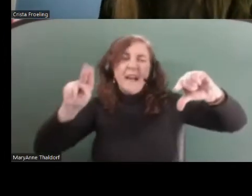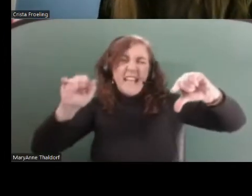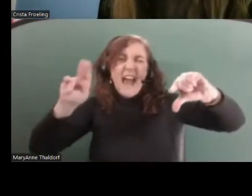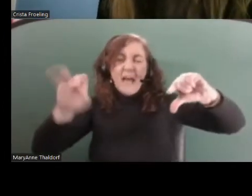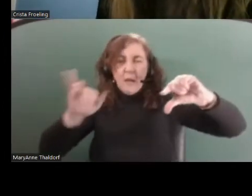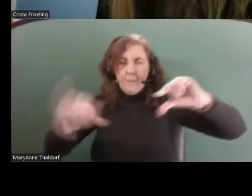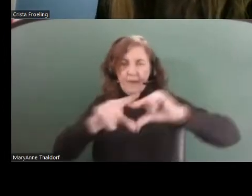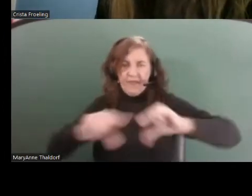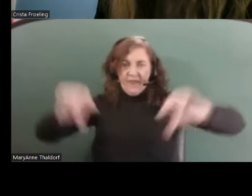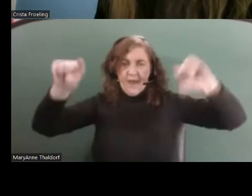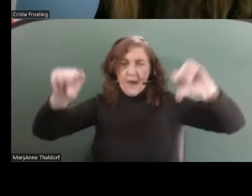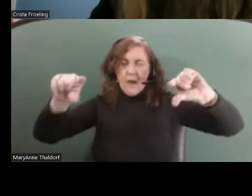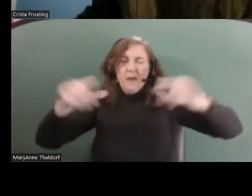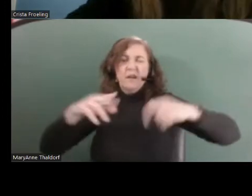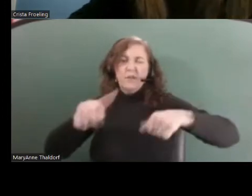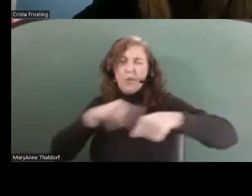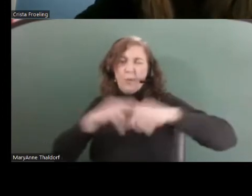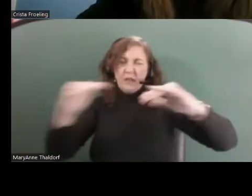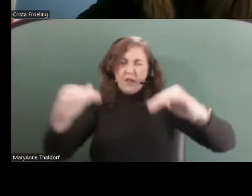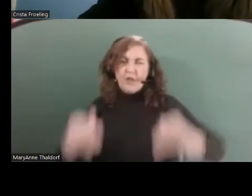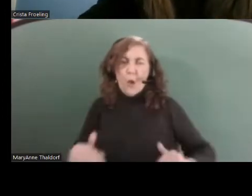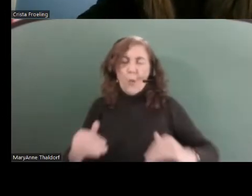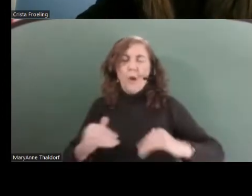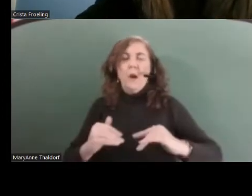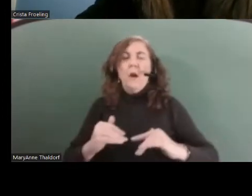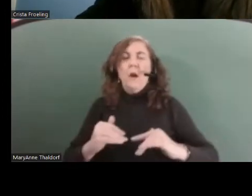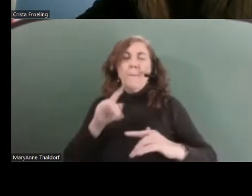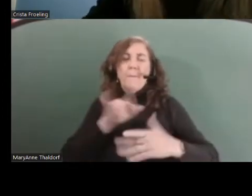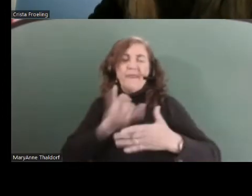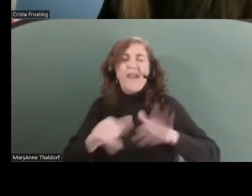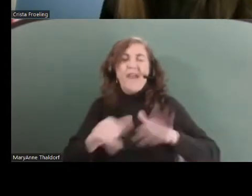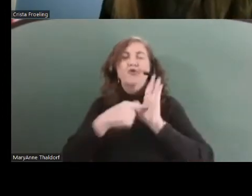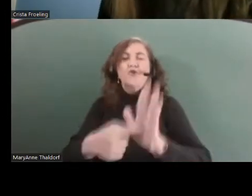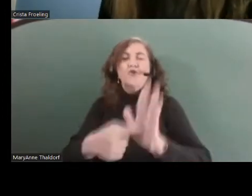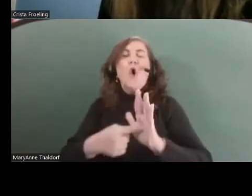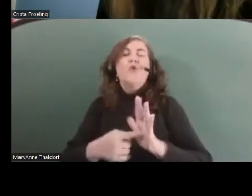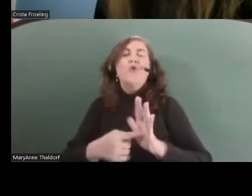sounds. And then the string bean would be on top of there.